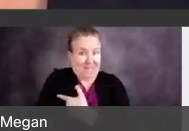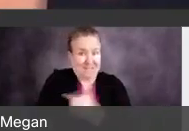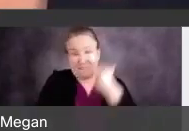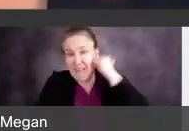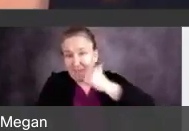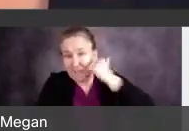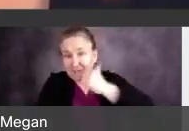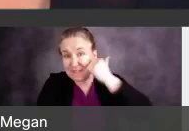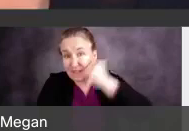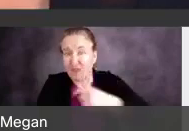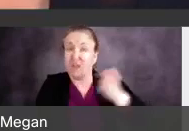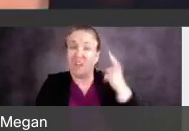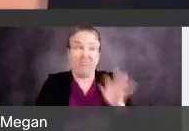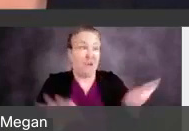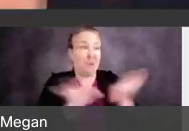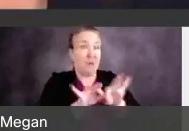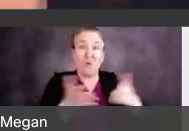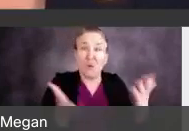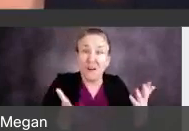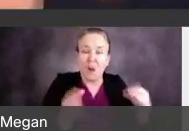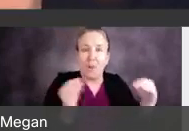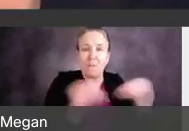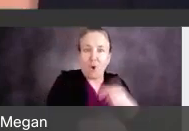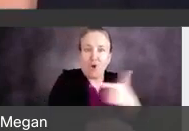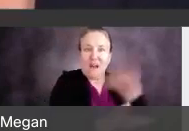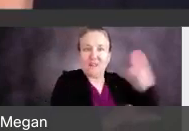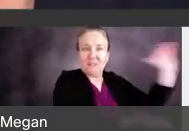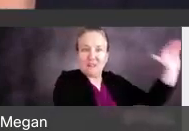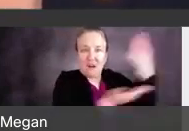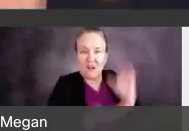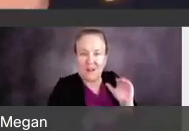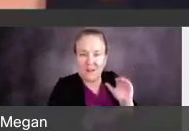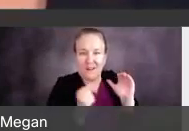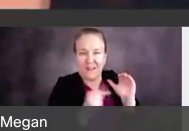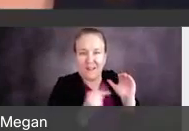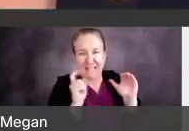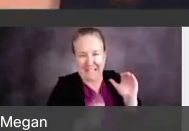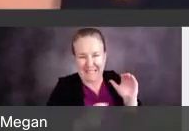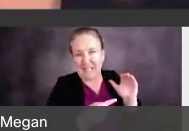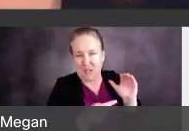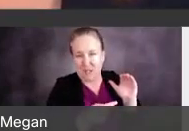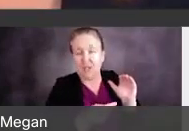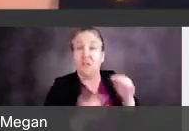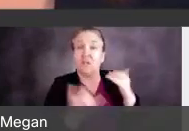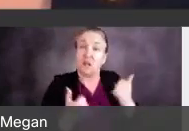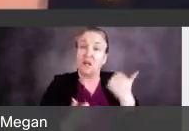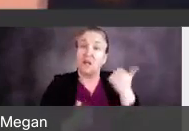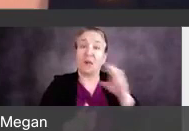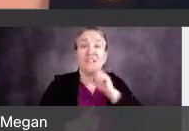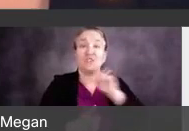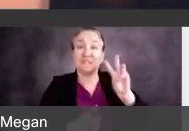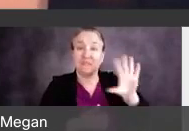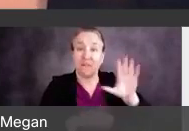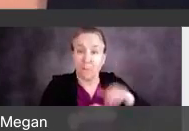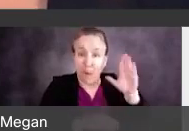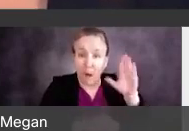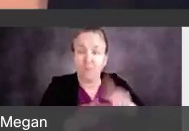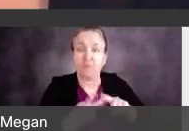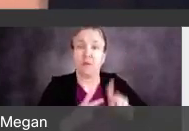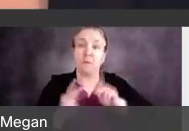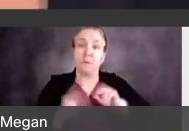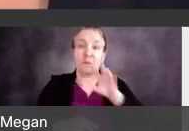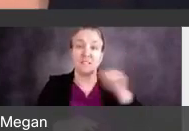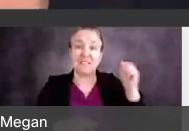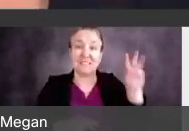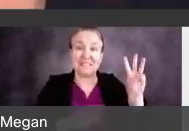day. We just need more vaccine. For now, anyone 65 and older and those aged 16